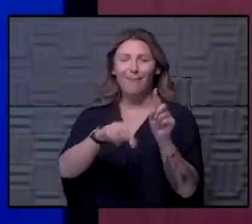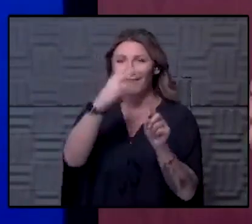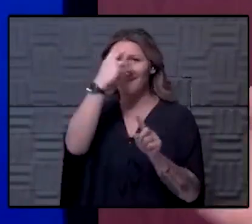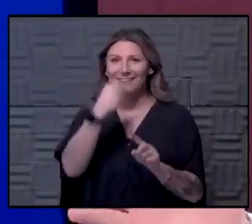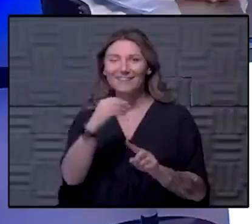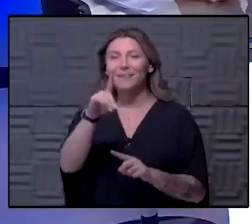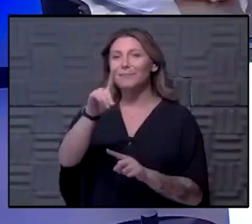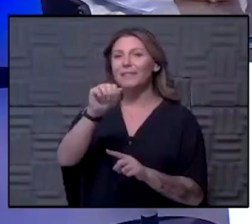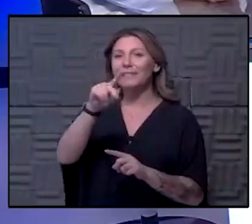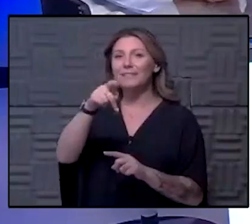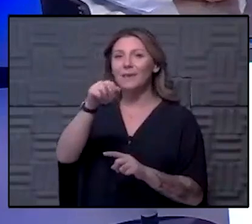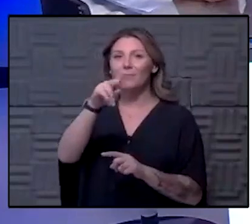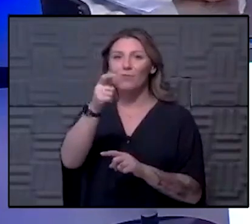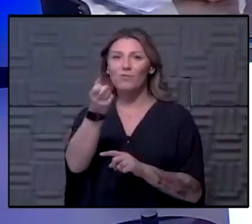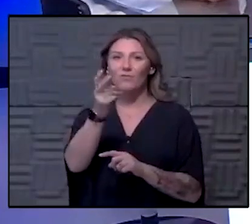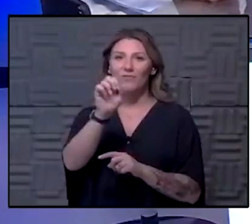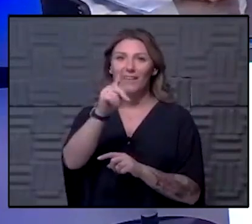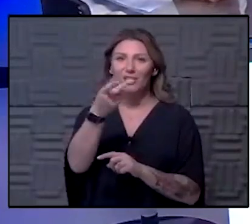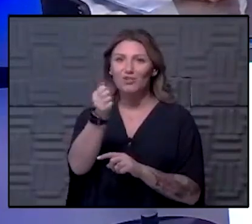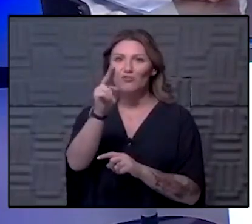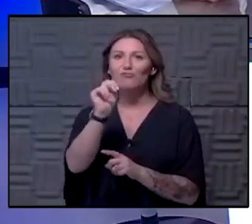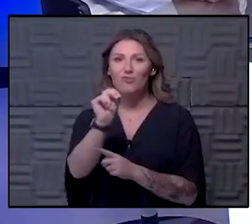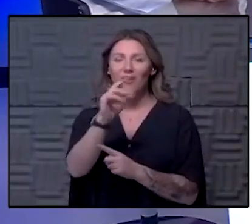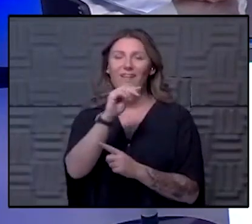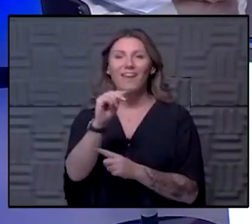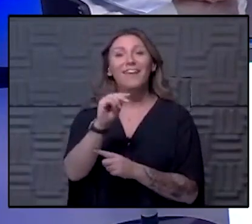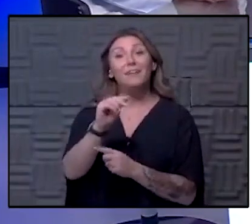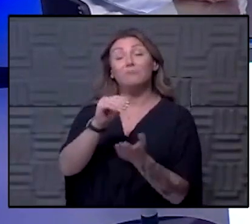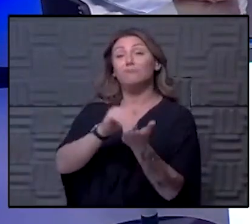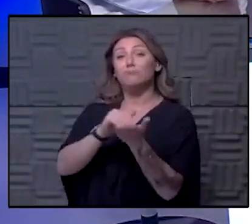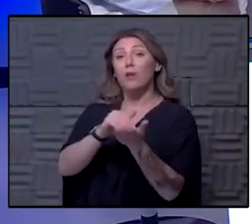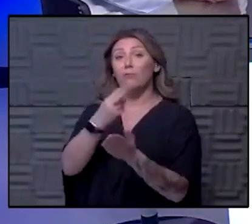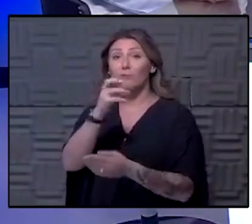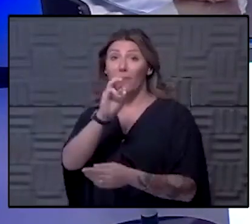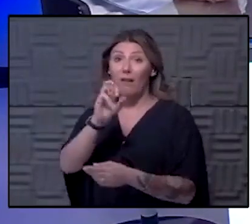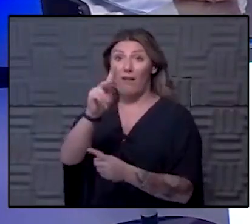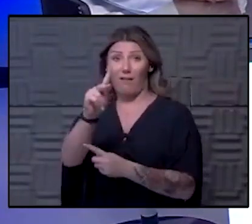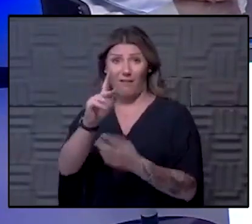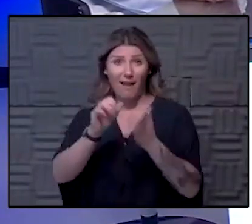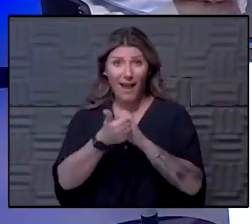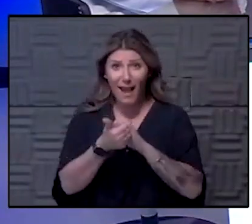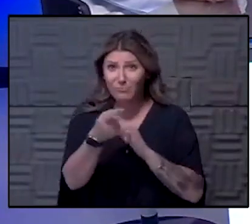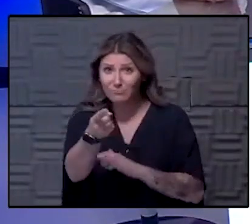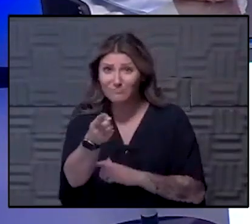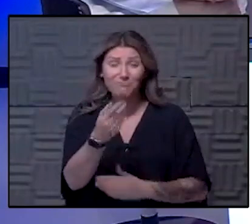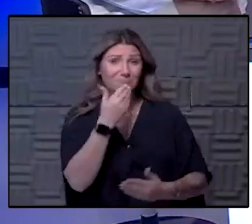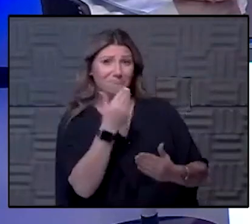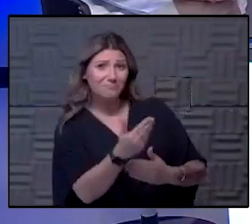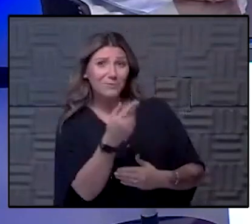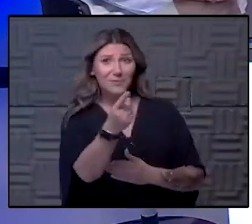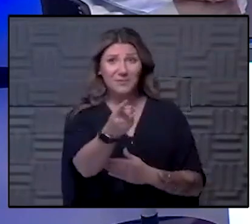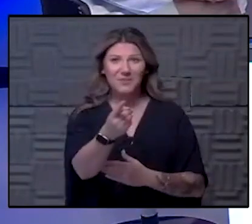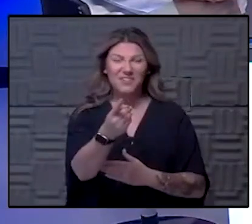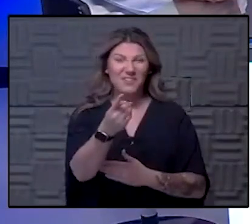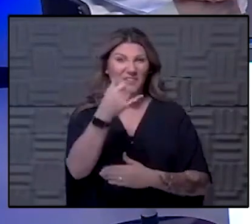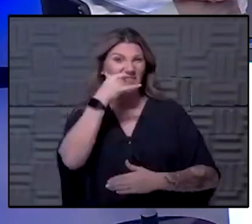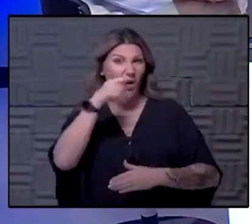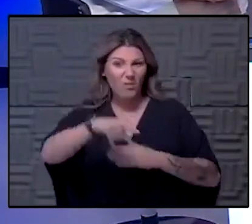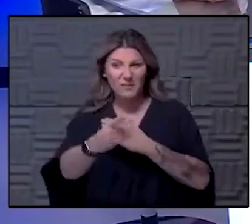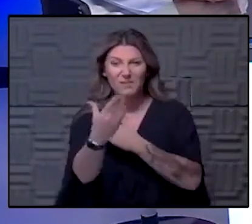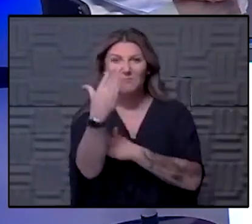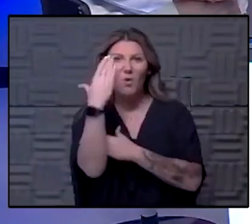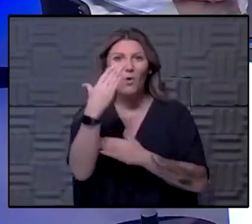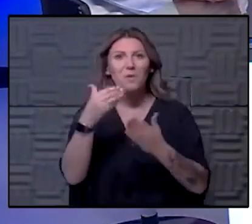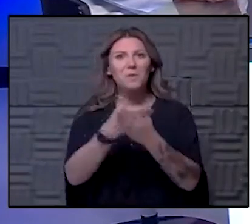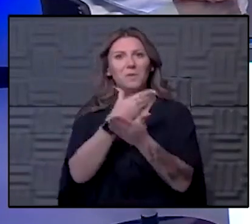Hawk is here, our Medical Director of Infection Prevention and Control. Yeah. Doc Hawk. Hi. How are you? I'm good. Good. You were on the phone when you got down here this morning. You were on the